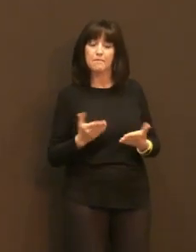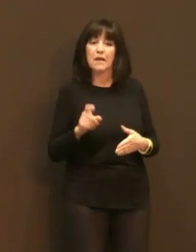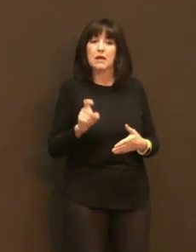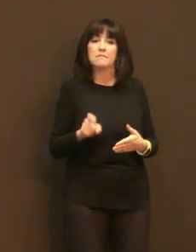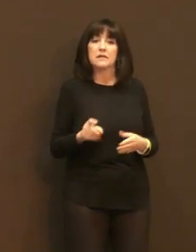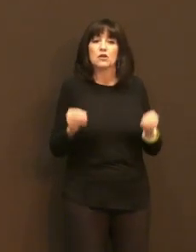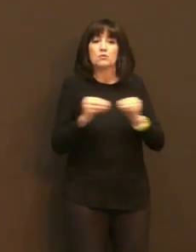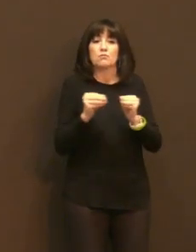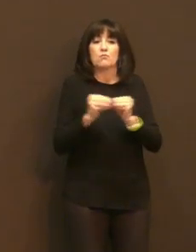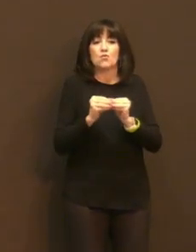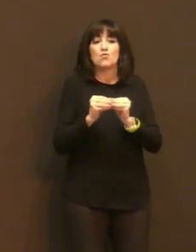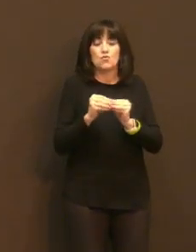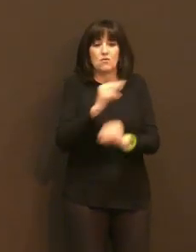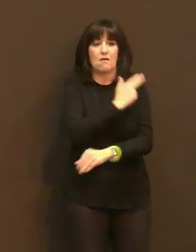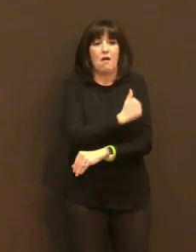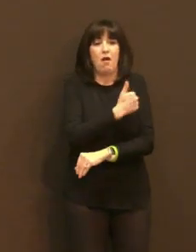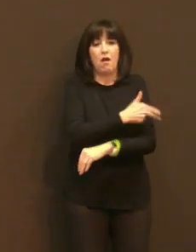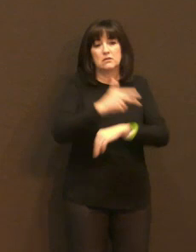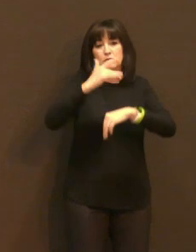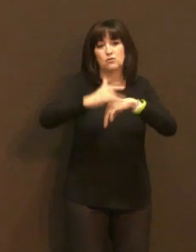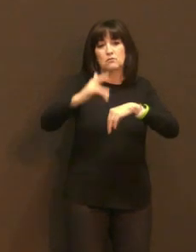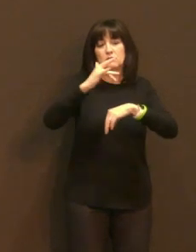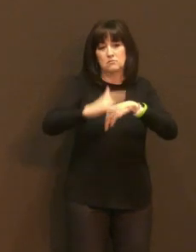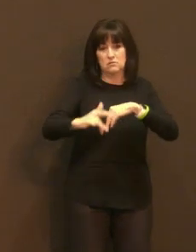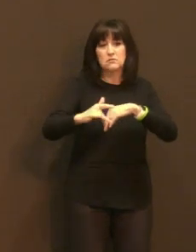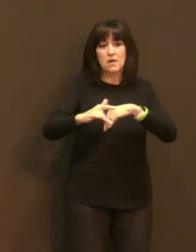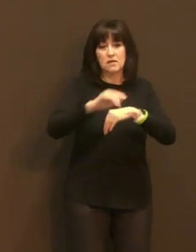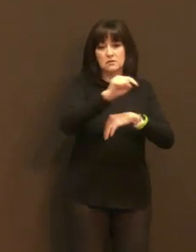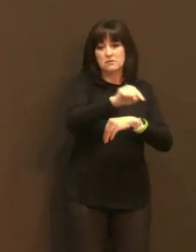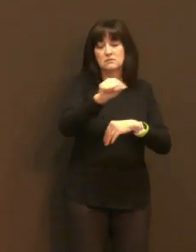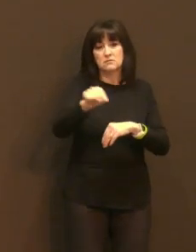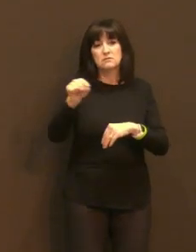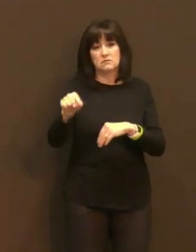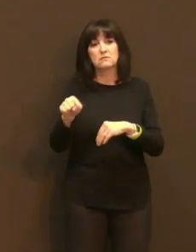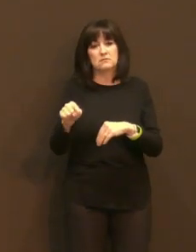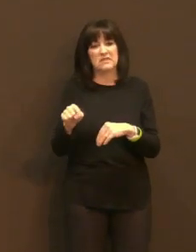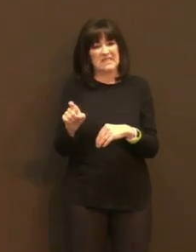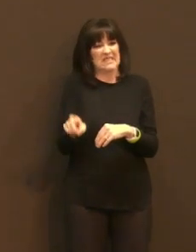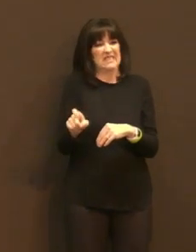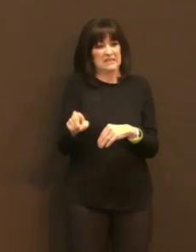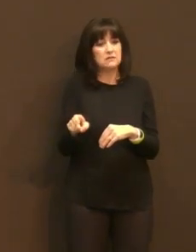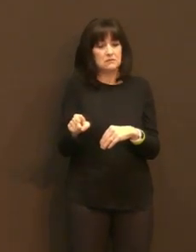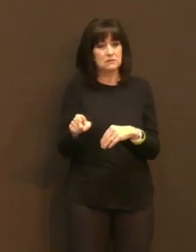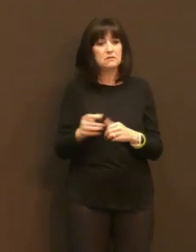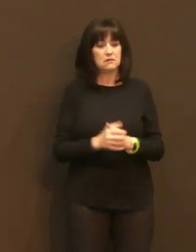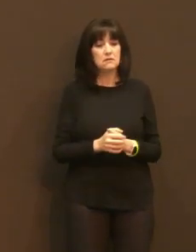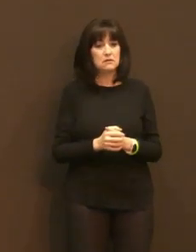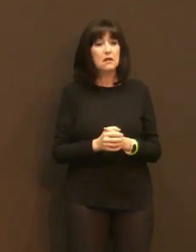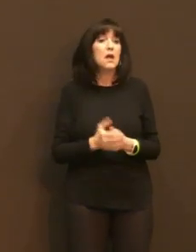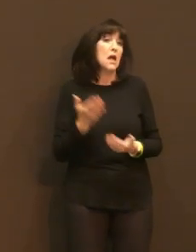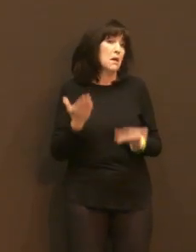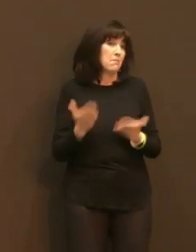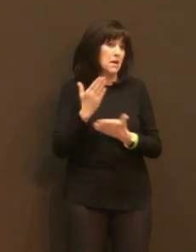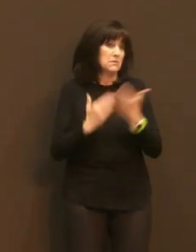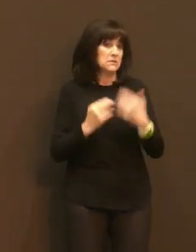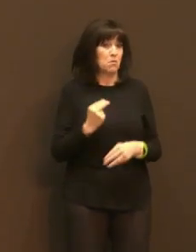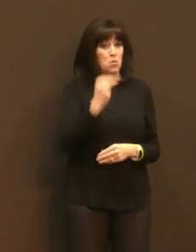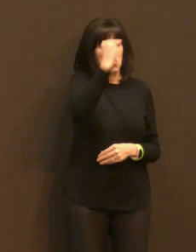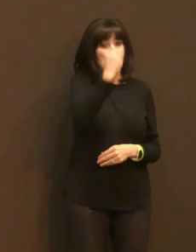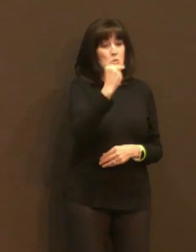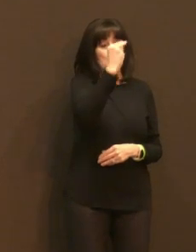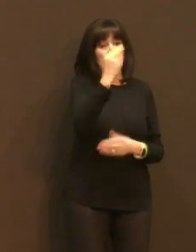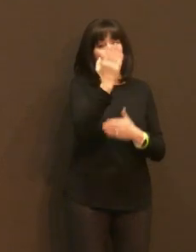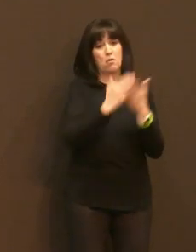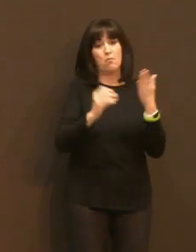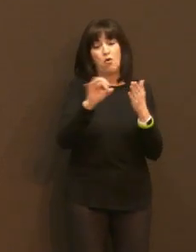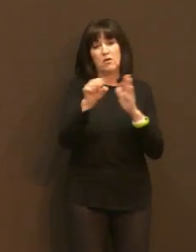and the available beds might actually be in the northern part of our state. So we're working on that as